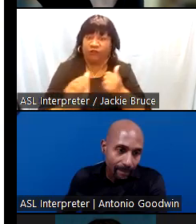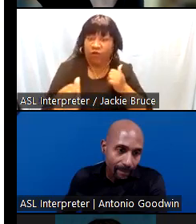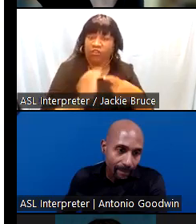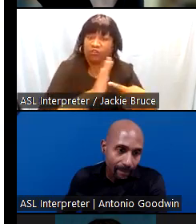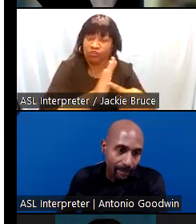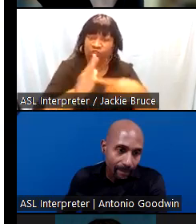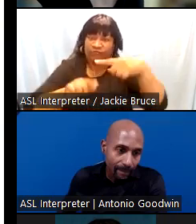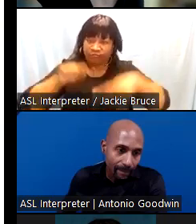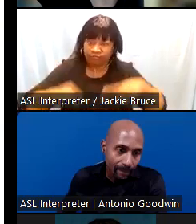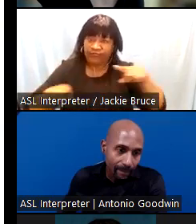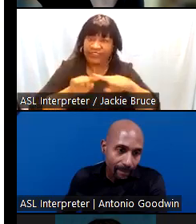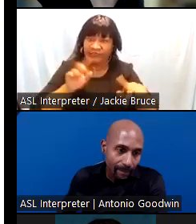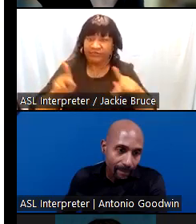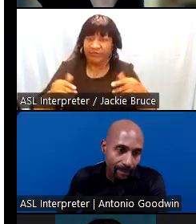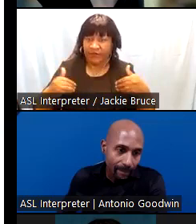a variety of